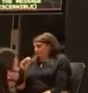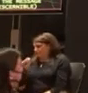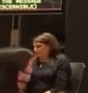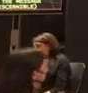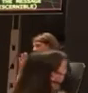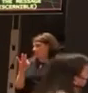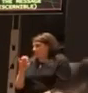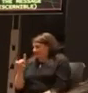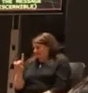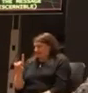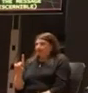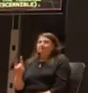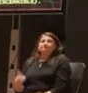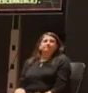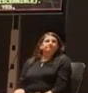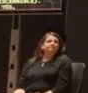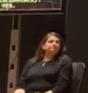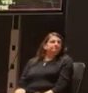Yes.